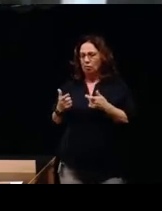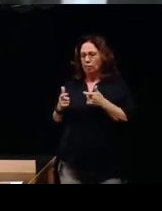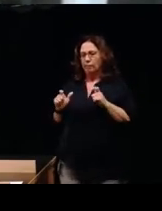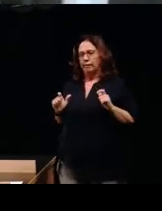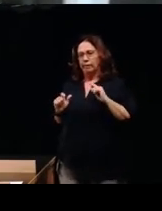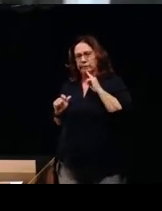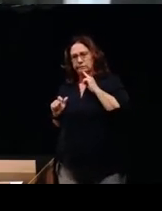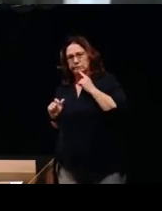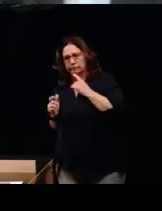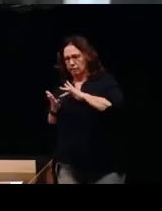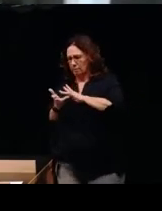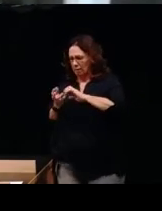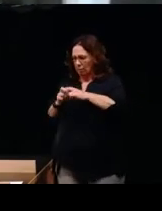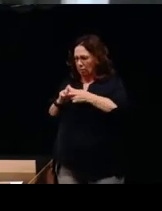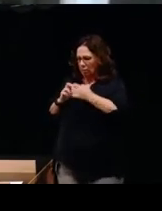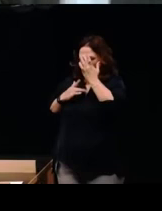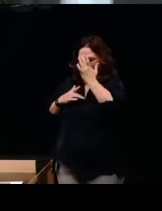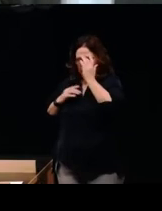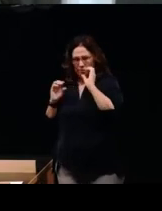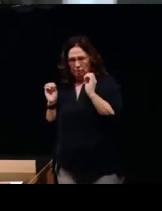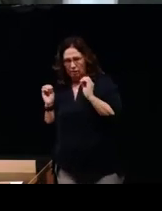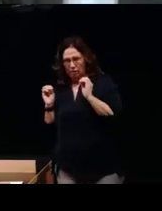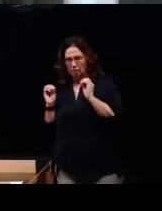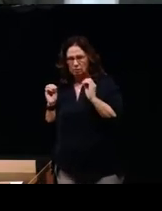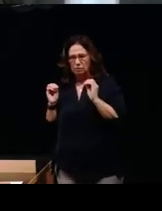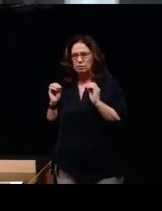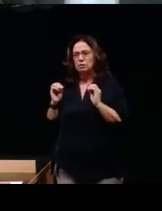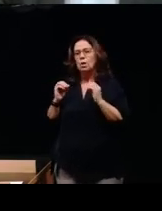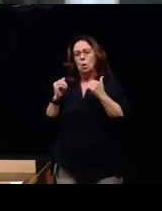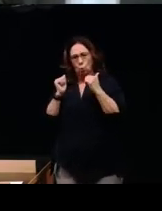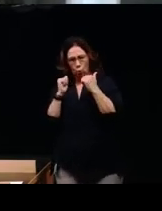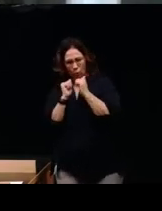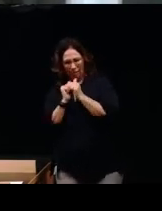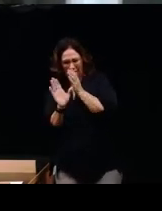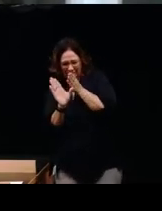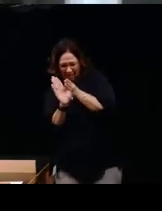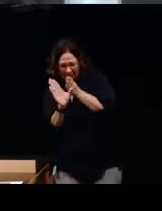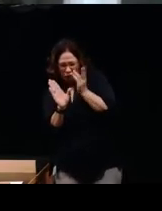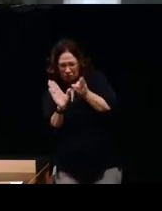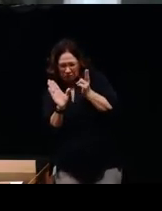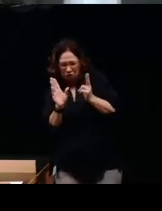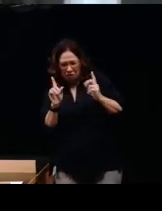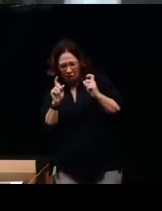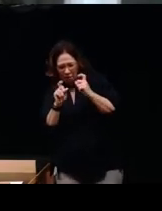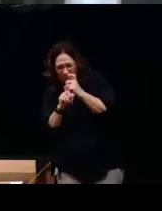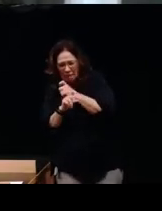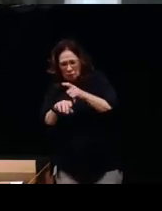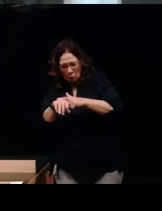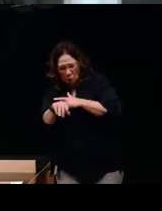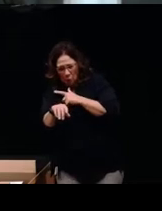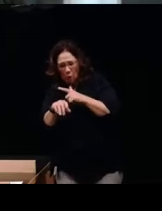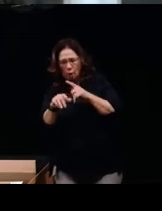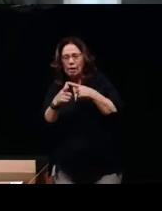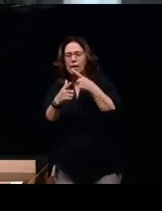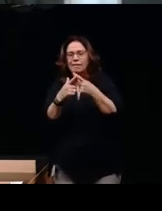neurologic or medical comorbidities, but a long and complicated psychiatric history and a range of rule-in symptoms for